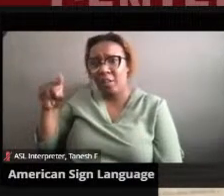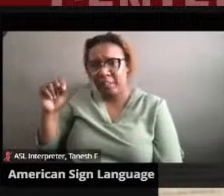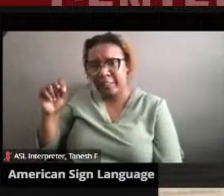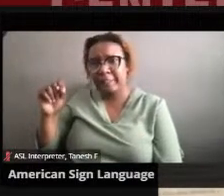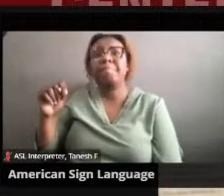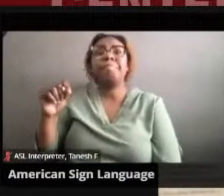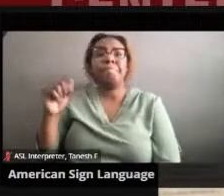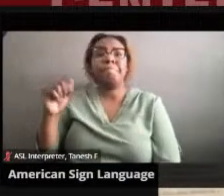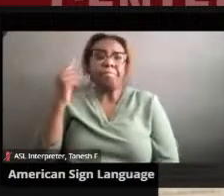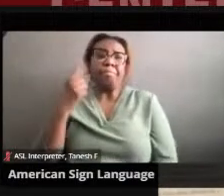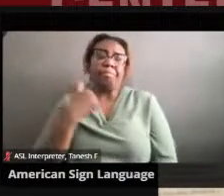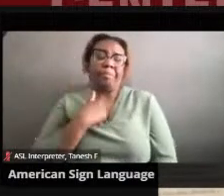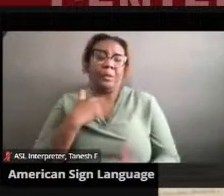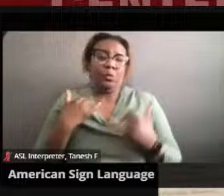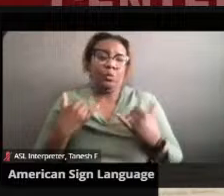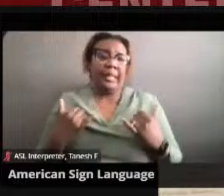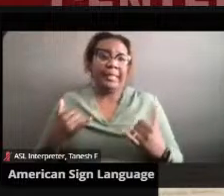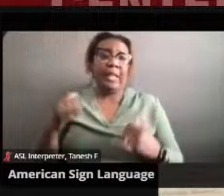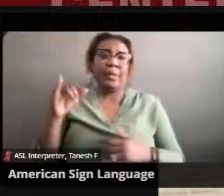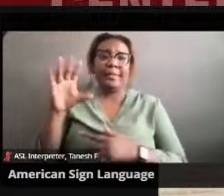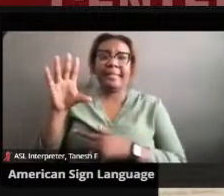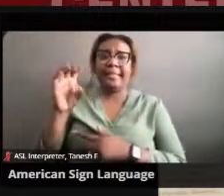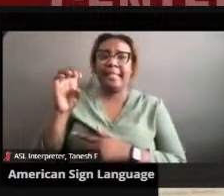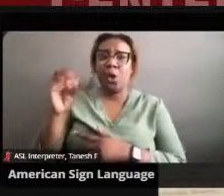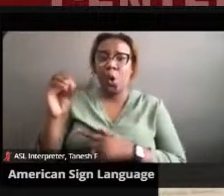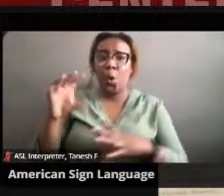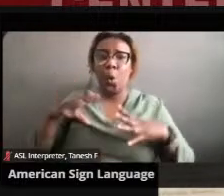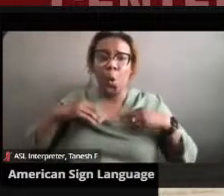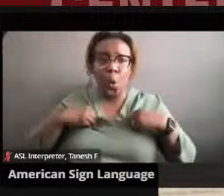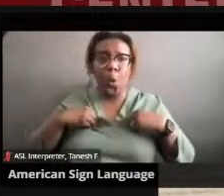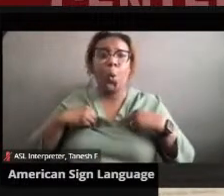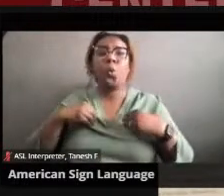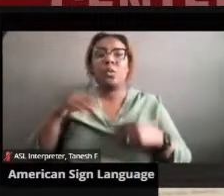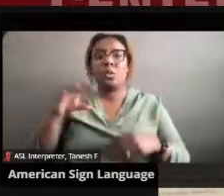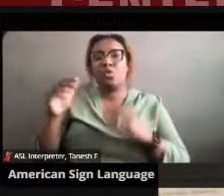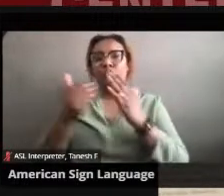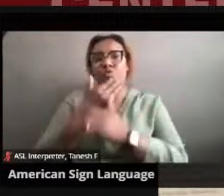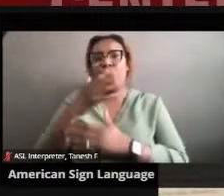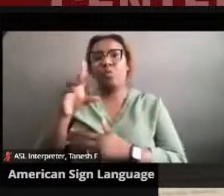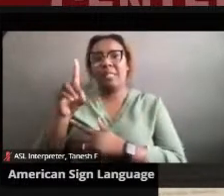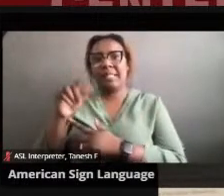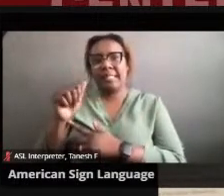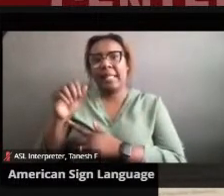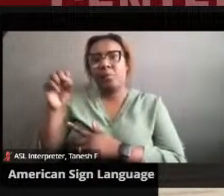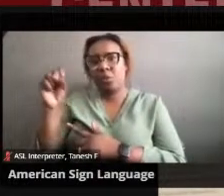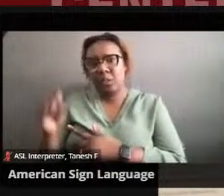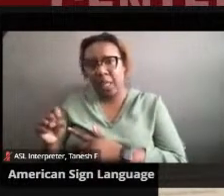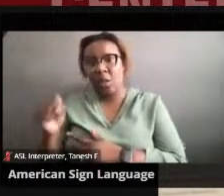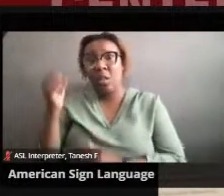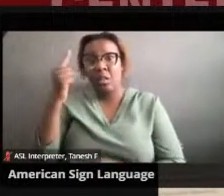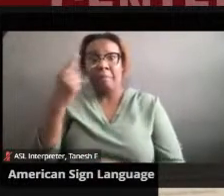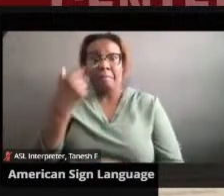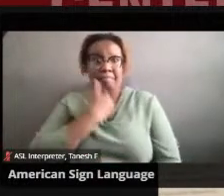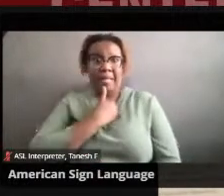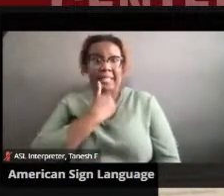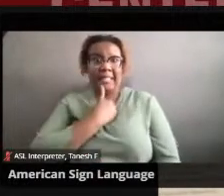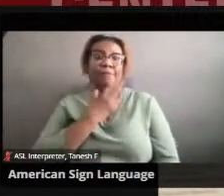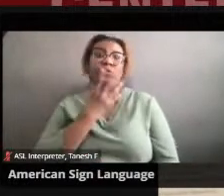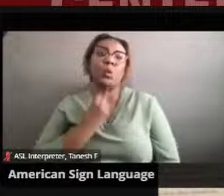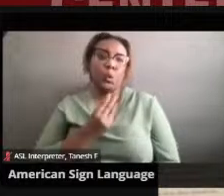of New Disabled South, as a disability justice activist, and as a Jewish person committed to Palestinian